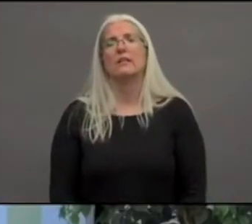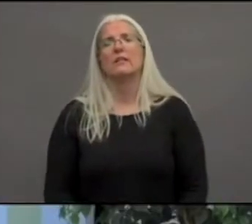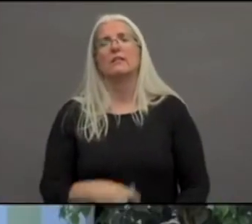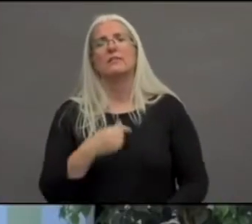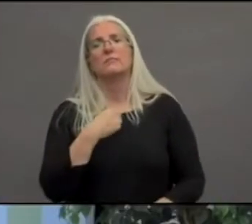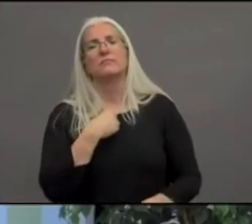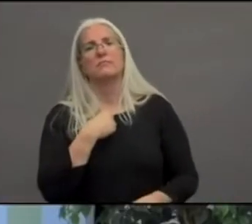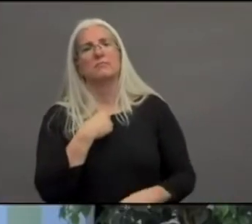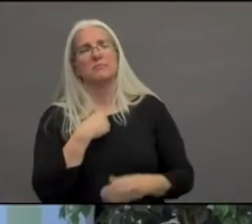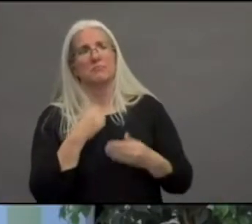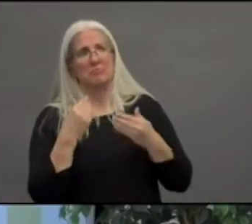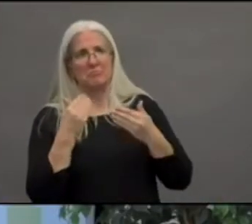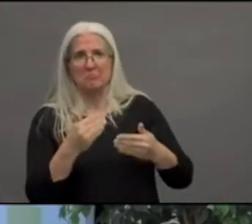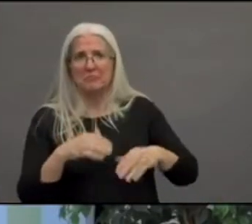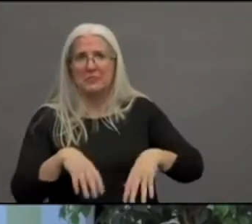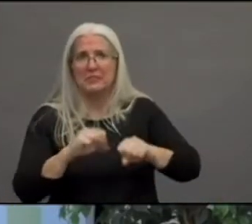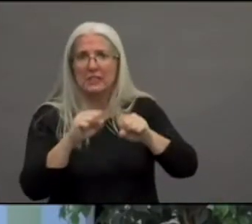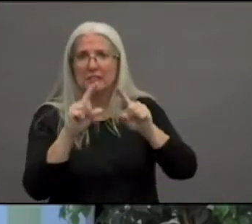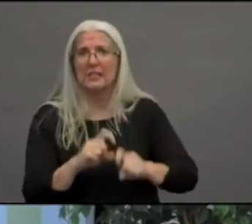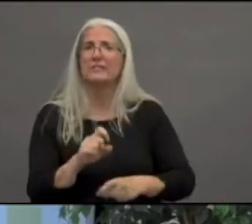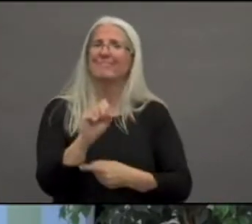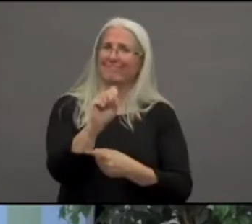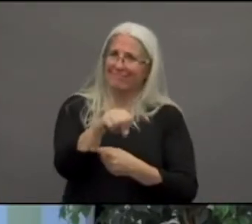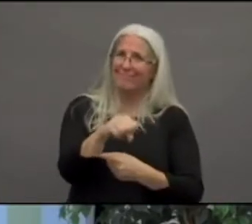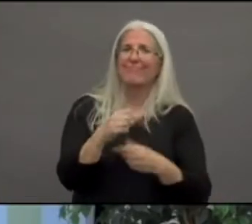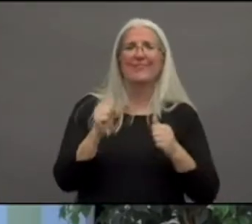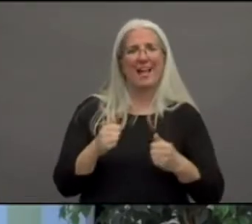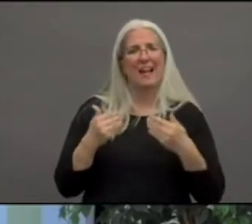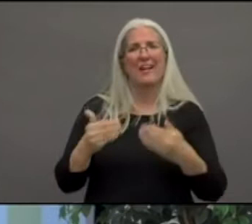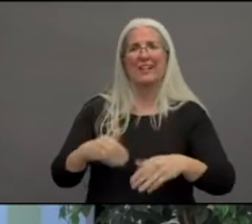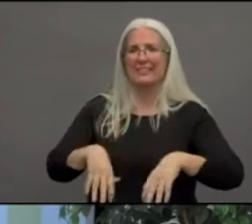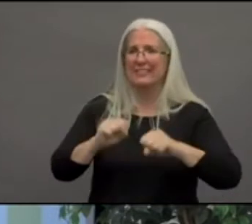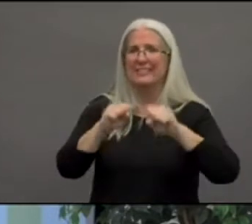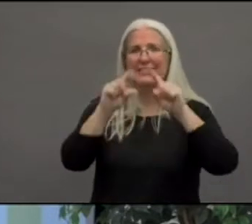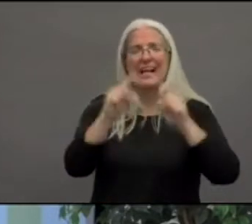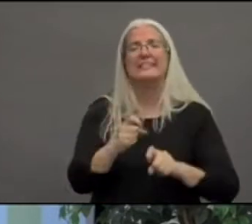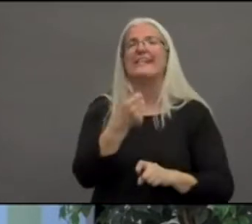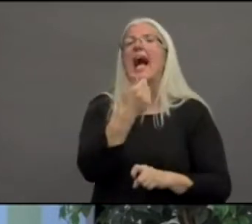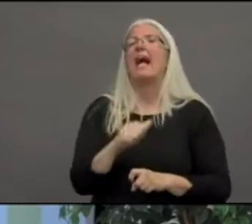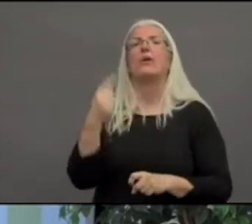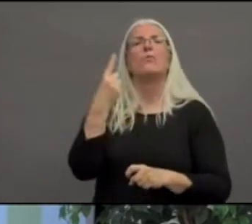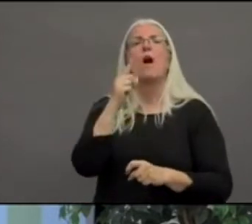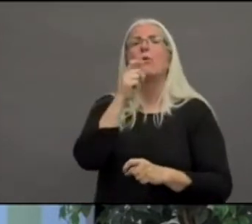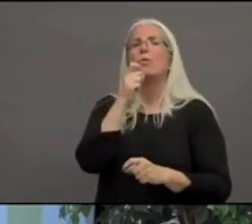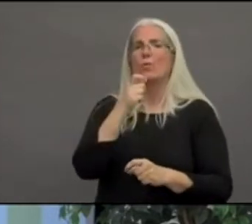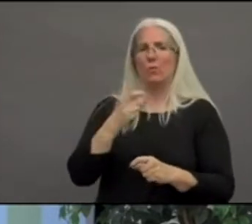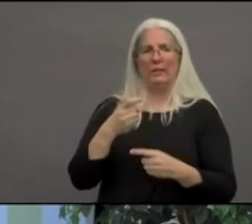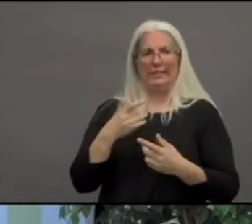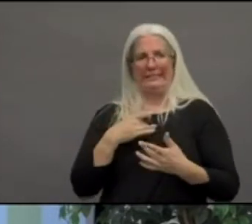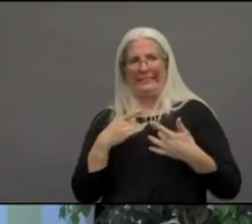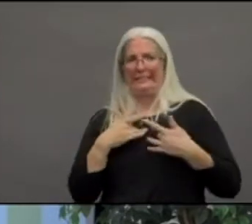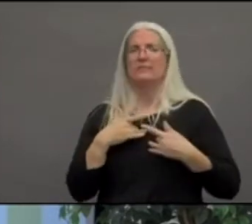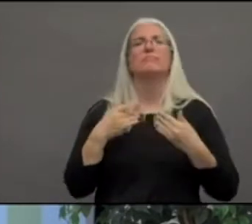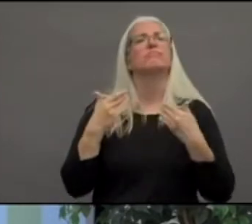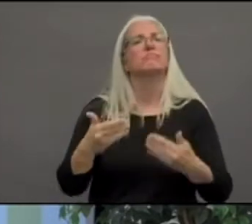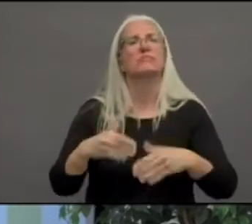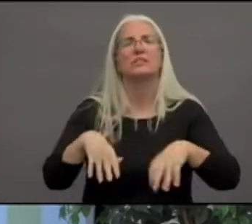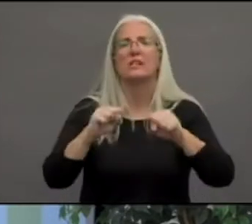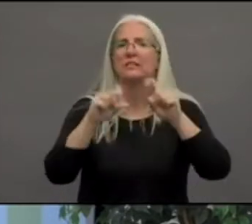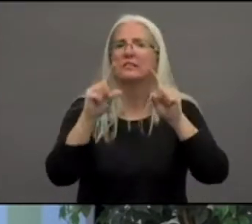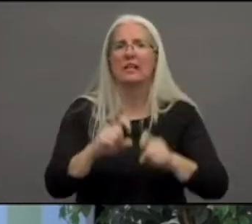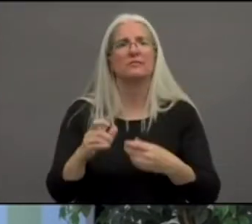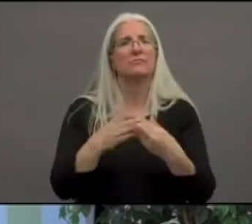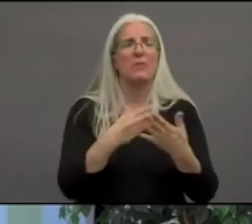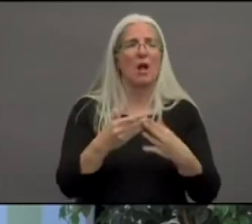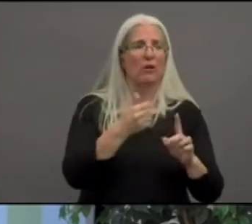every test is free. Anywhere that you go, whether that's your provider or to a community site, it is free.